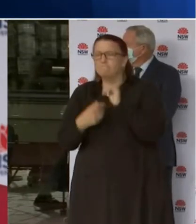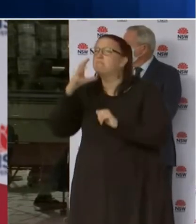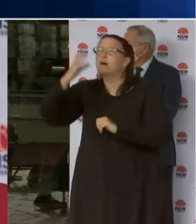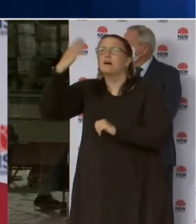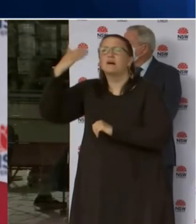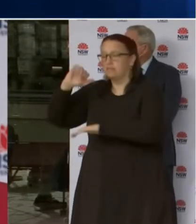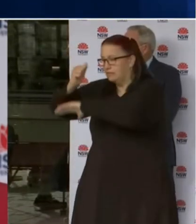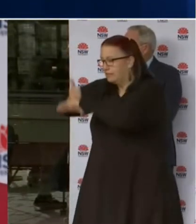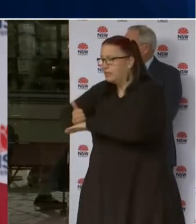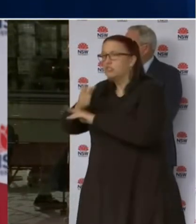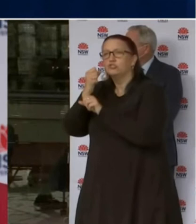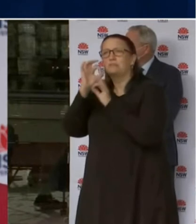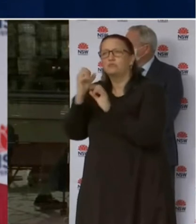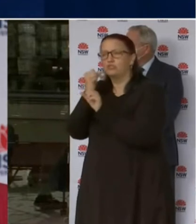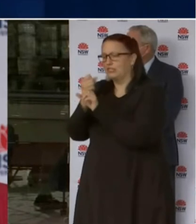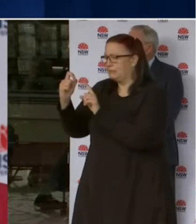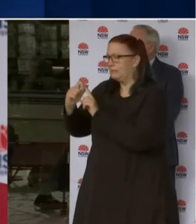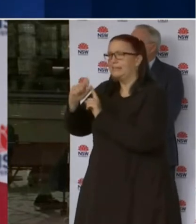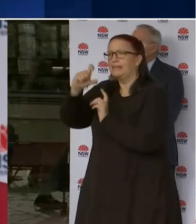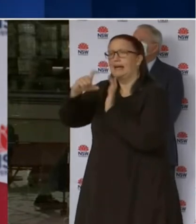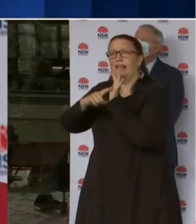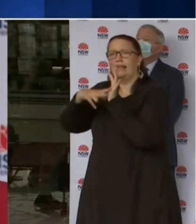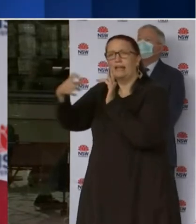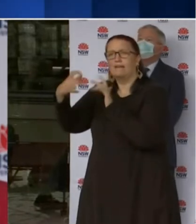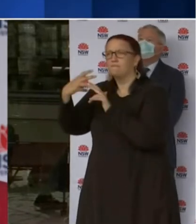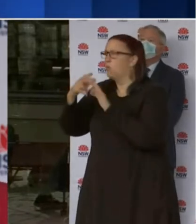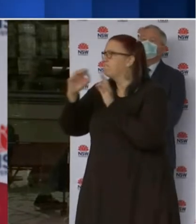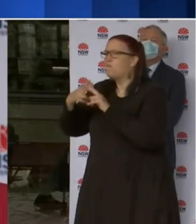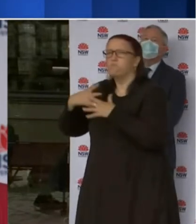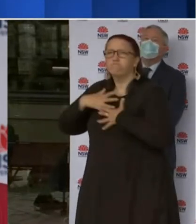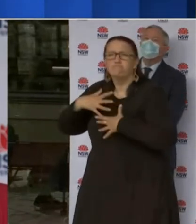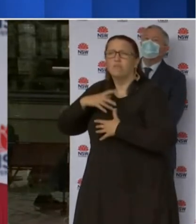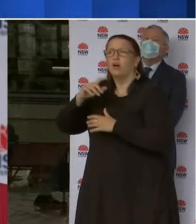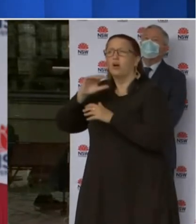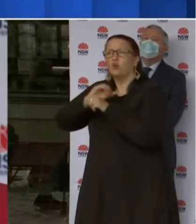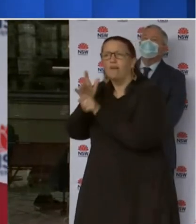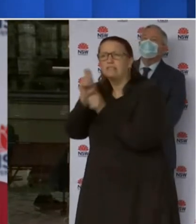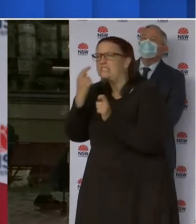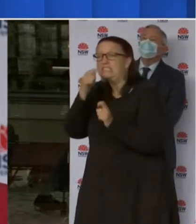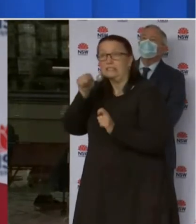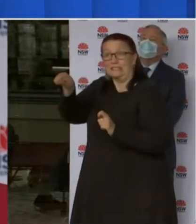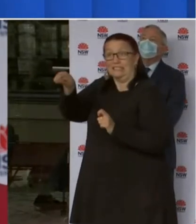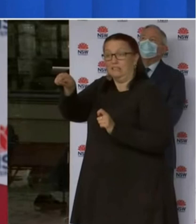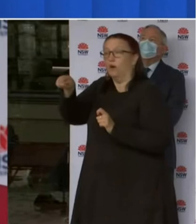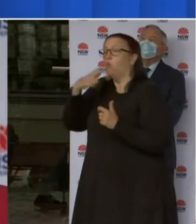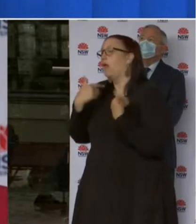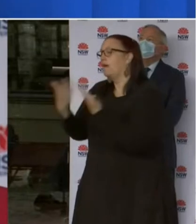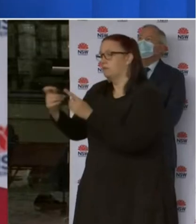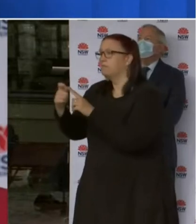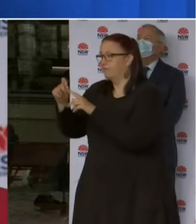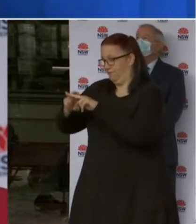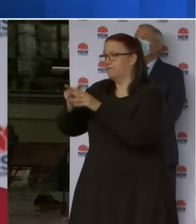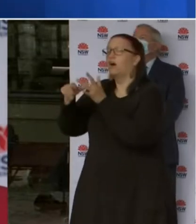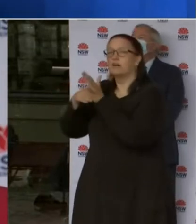pandemic. So I don't know the specifics of the surgery you may well be that they are one of the early adopters that are being